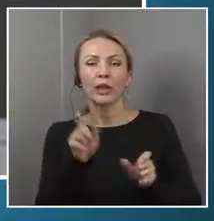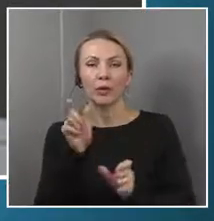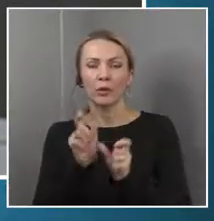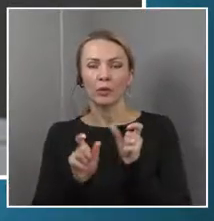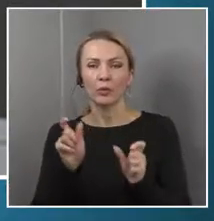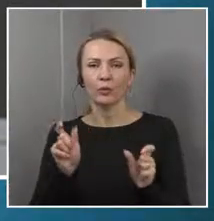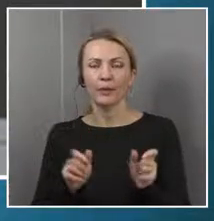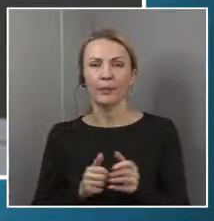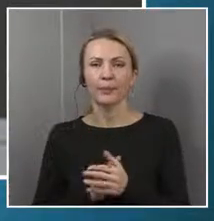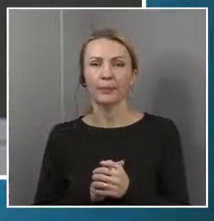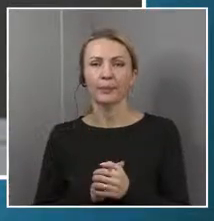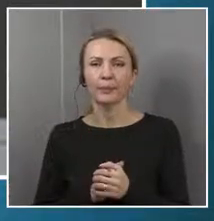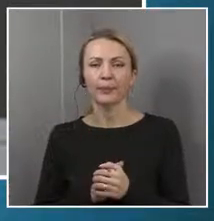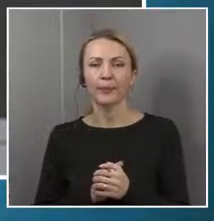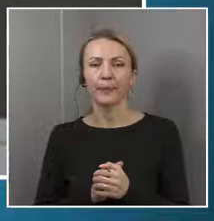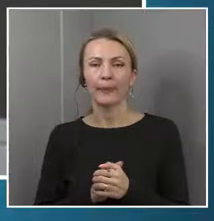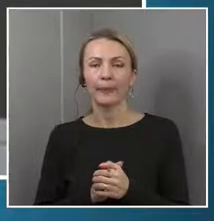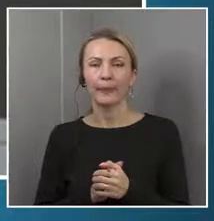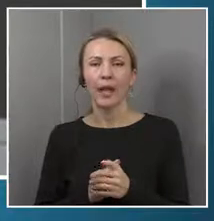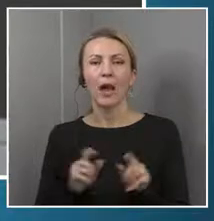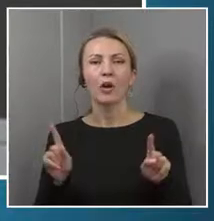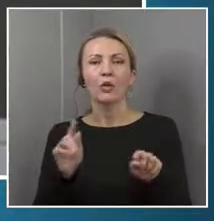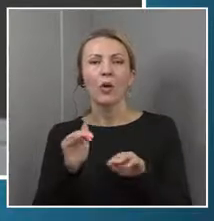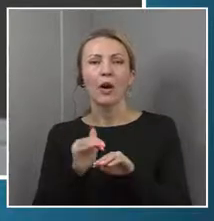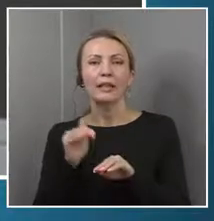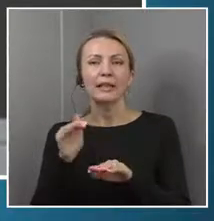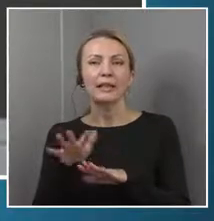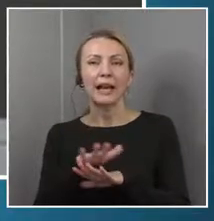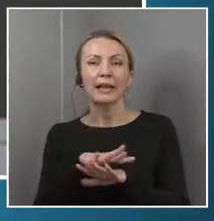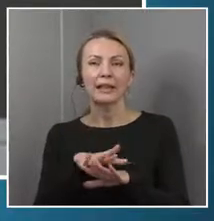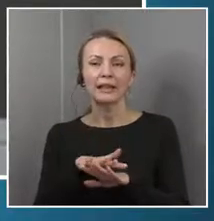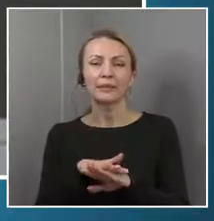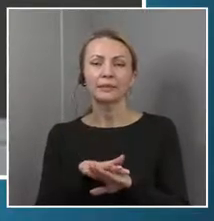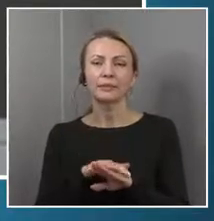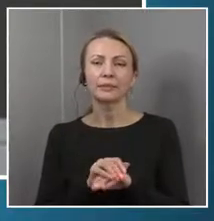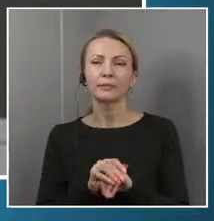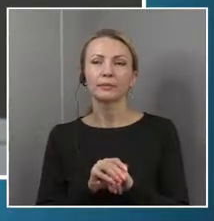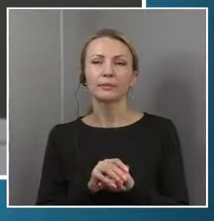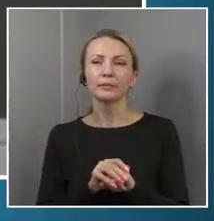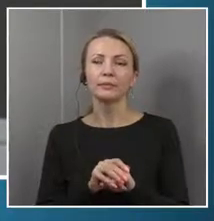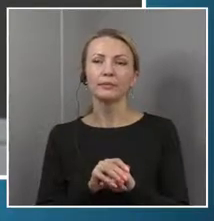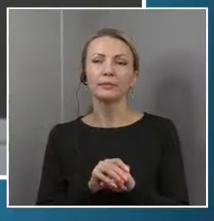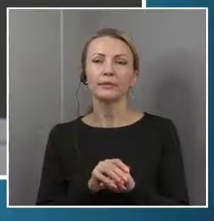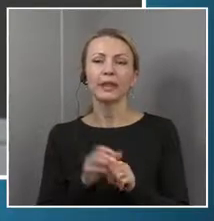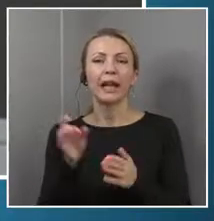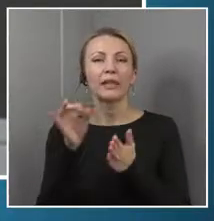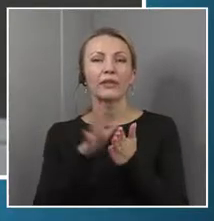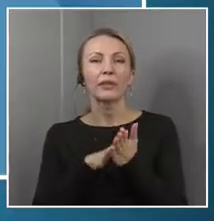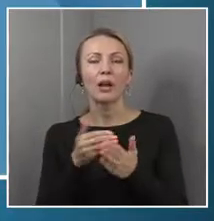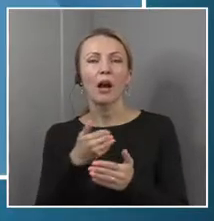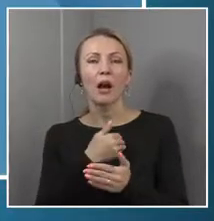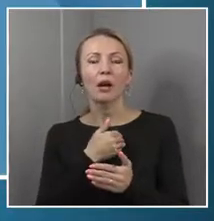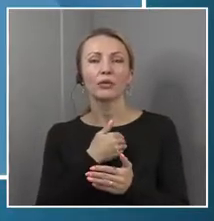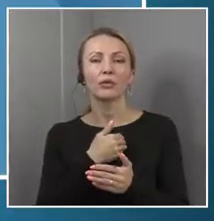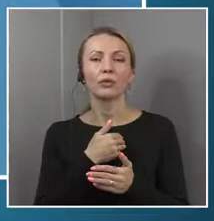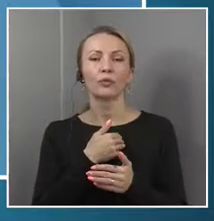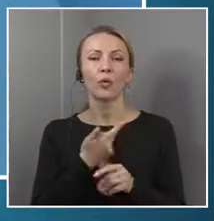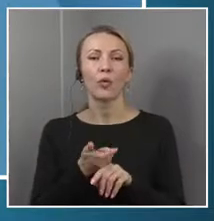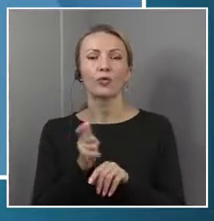cannot impart this knowledge to someone else. I'm sorry for interrupting you,